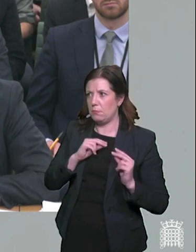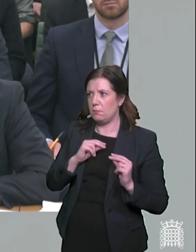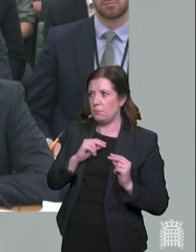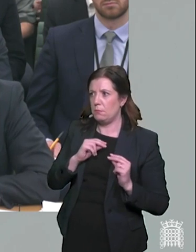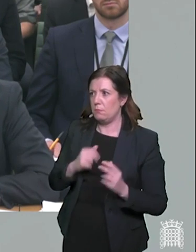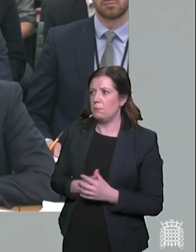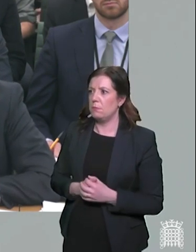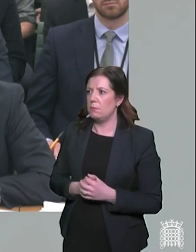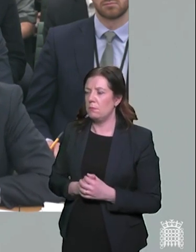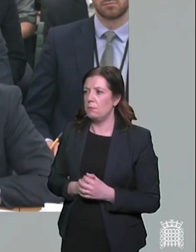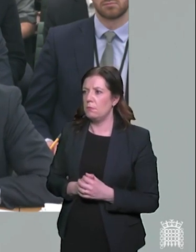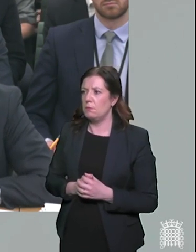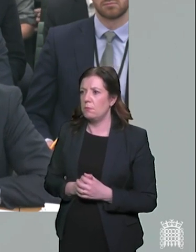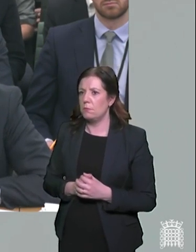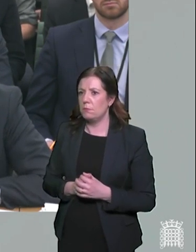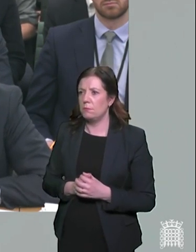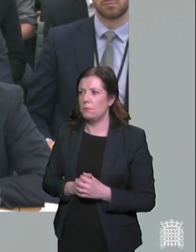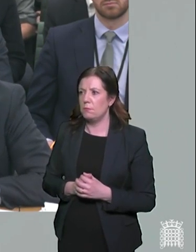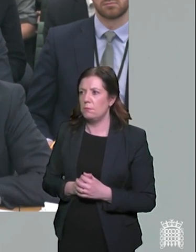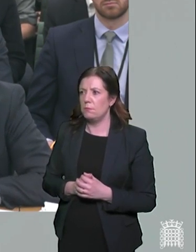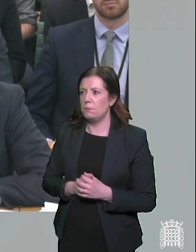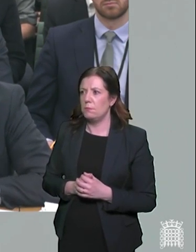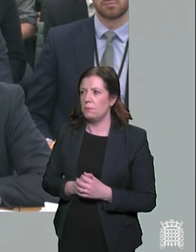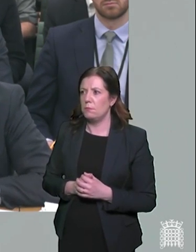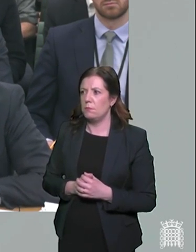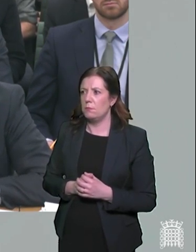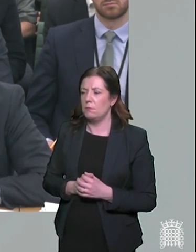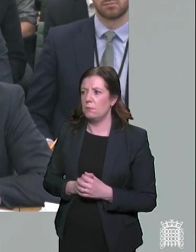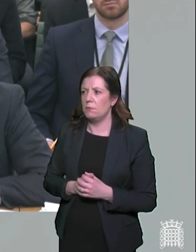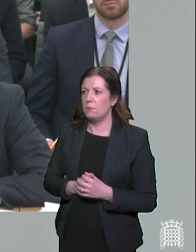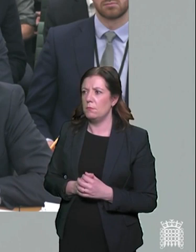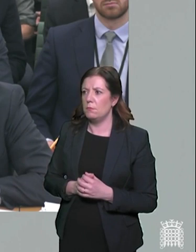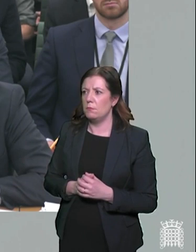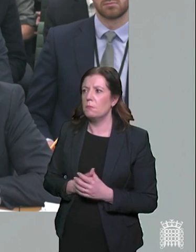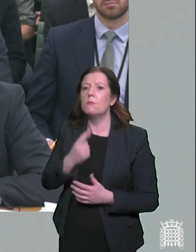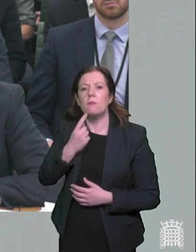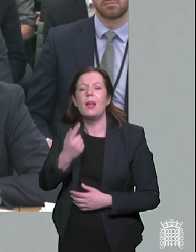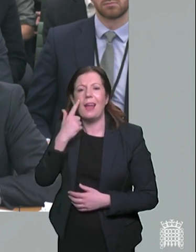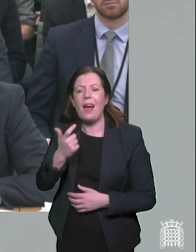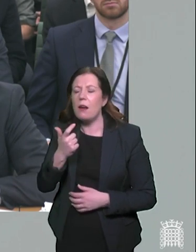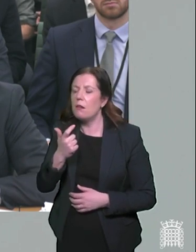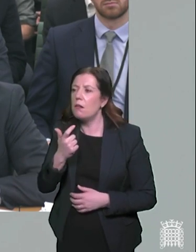event. Sorry. Sorry, you mustn't mention any names. I think that name we can mention.